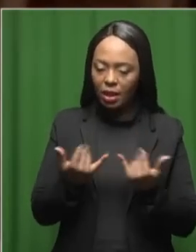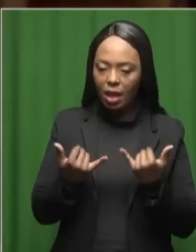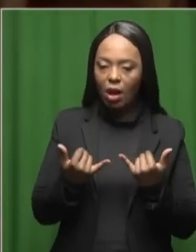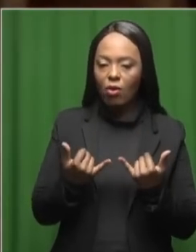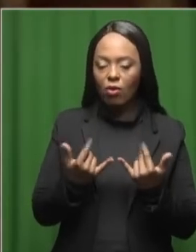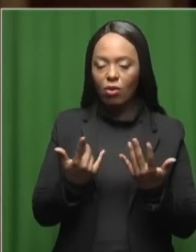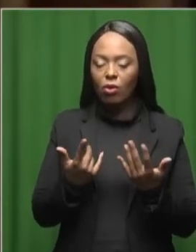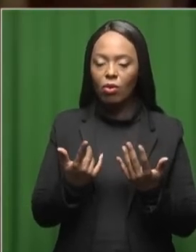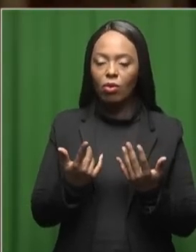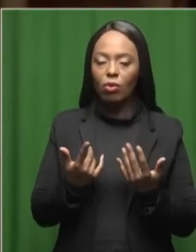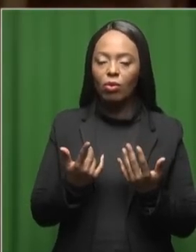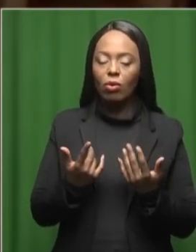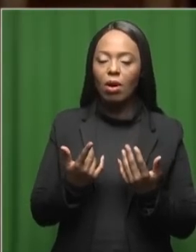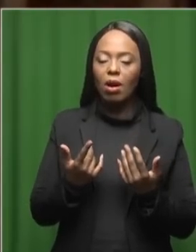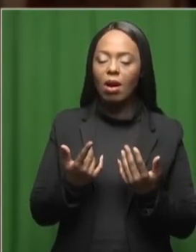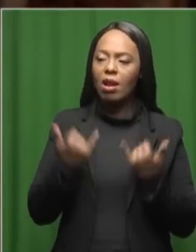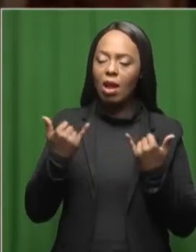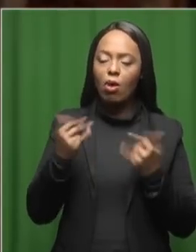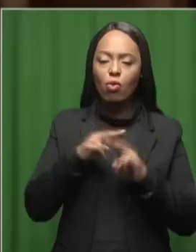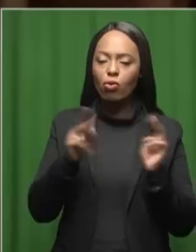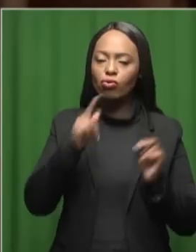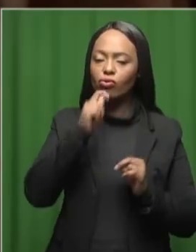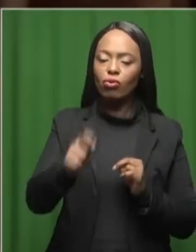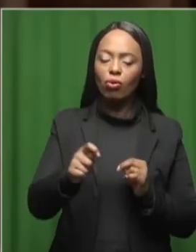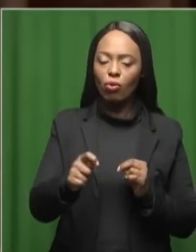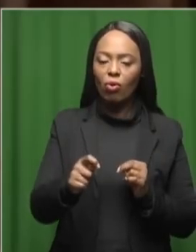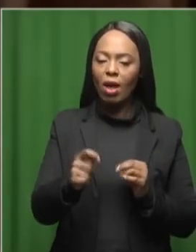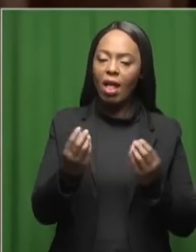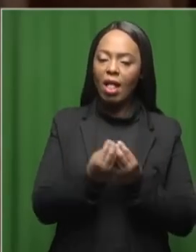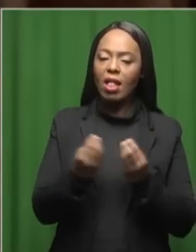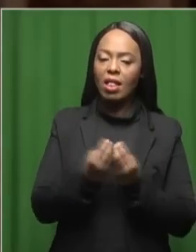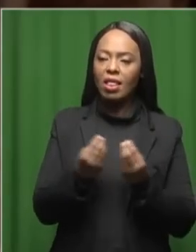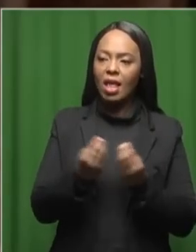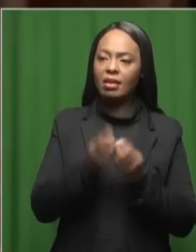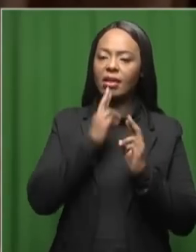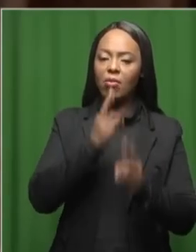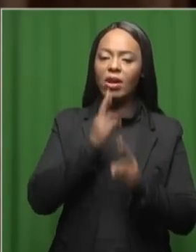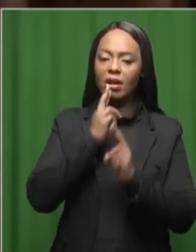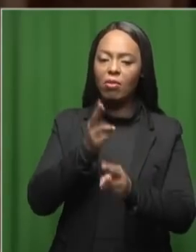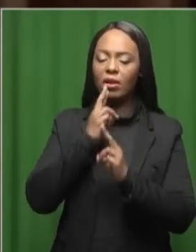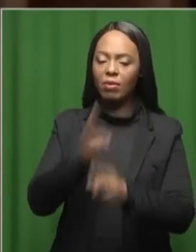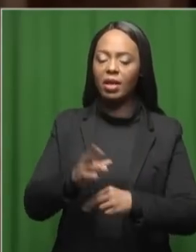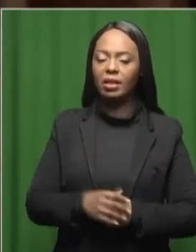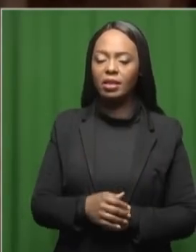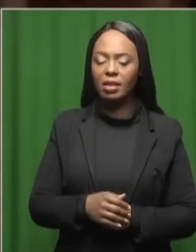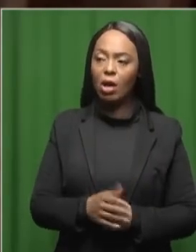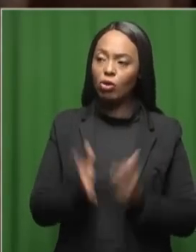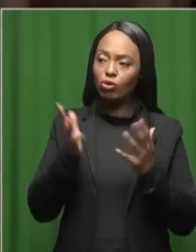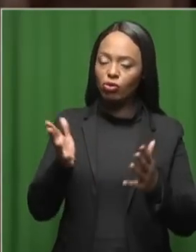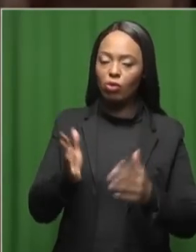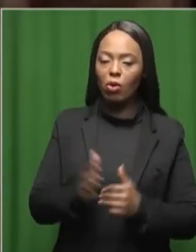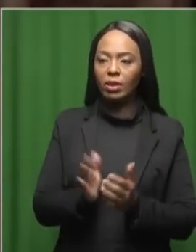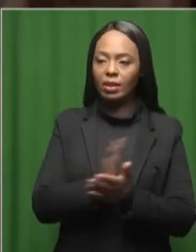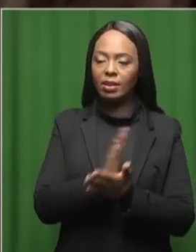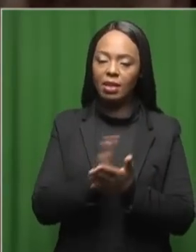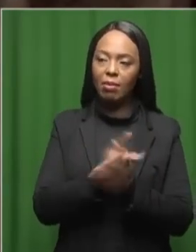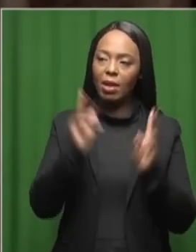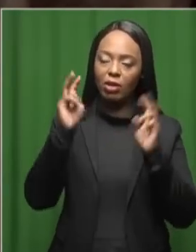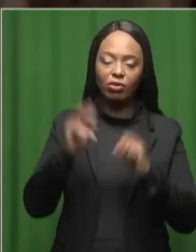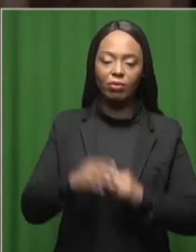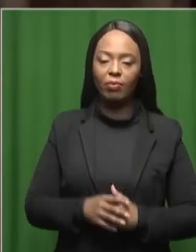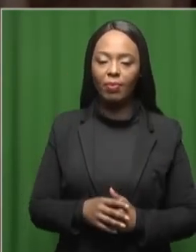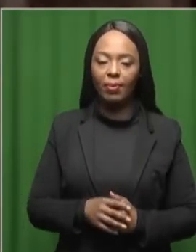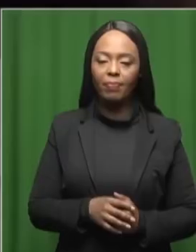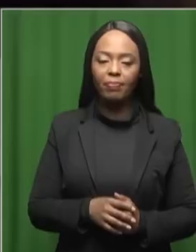what we must understand. It's not true that these things that are reported, they are as they are in some cases. Yeah. All